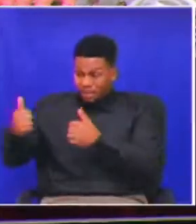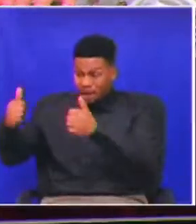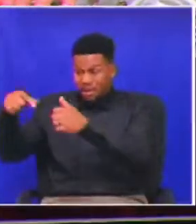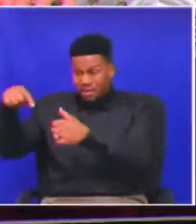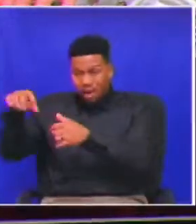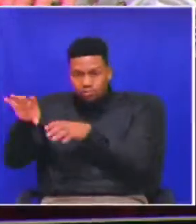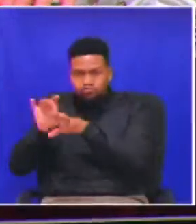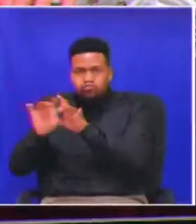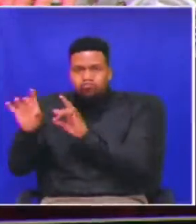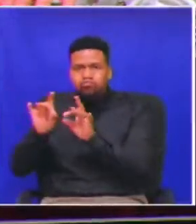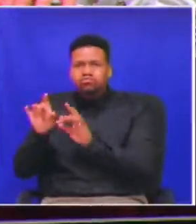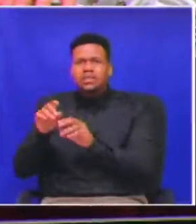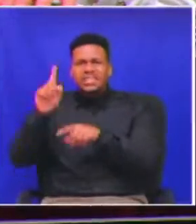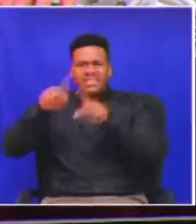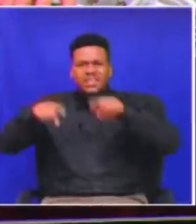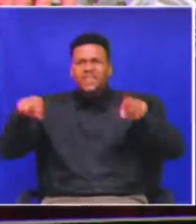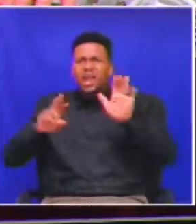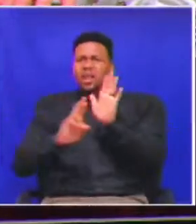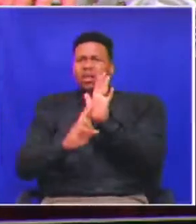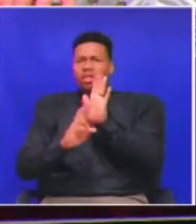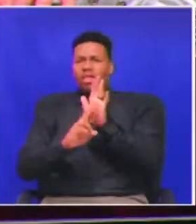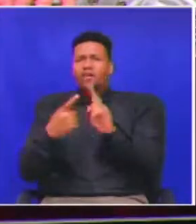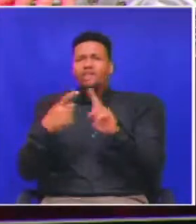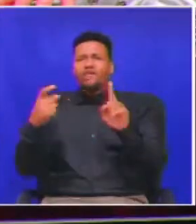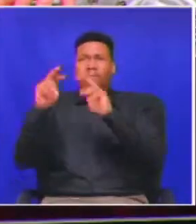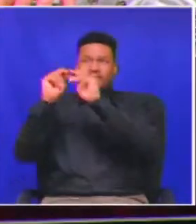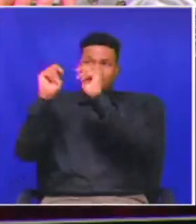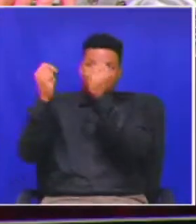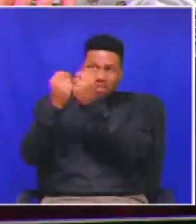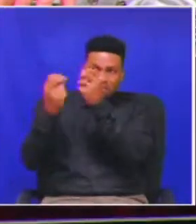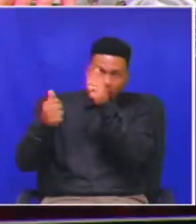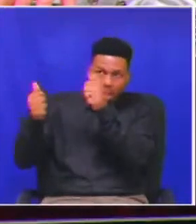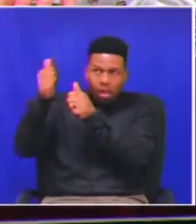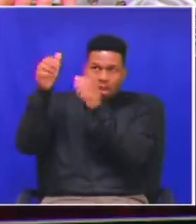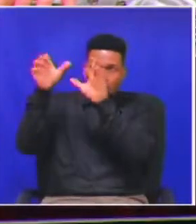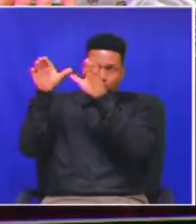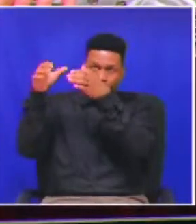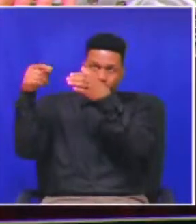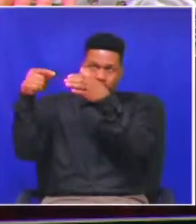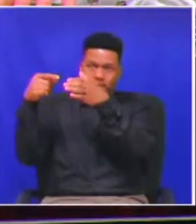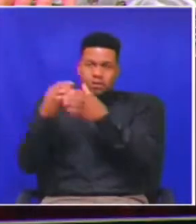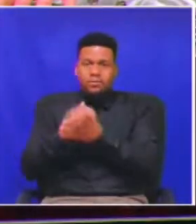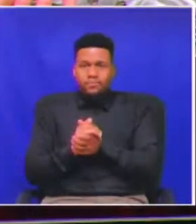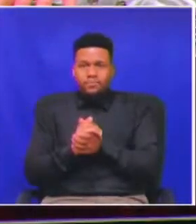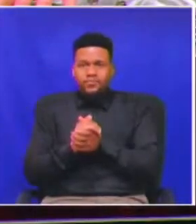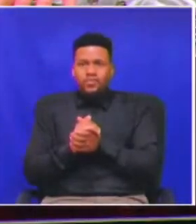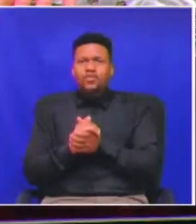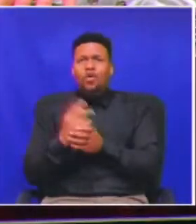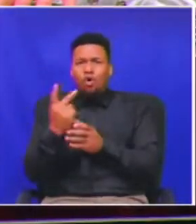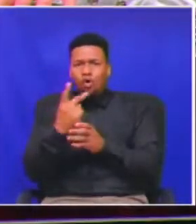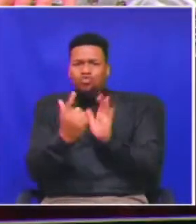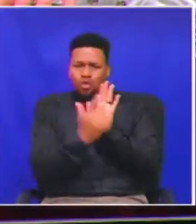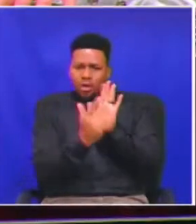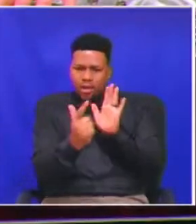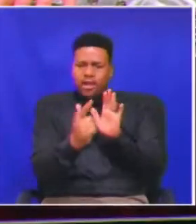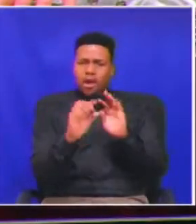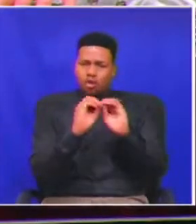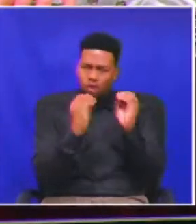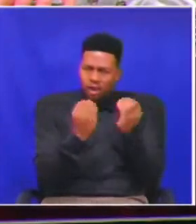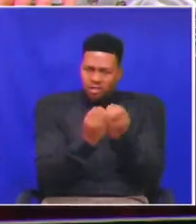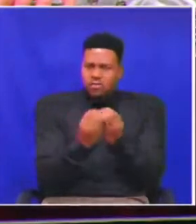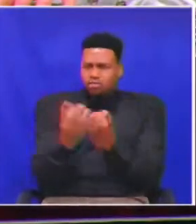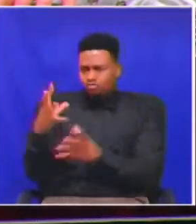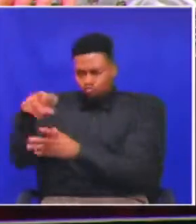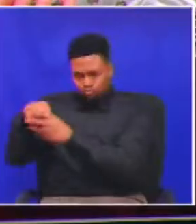the National Executive, Chapter 9 institutions, and legal bodies. I chose the